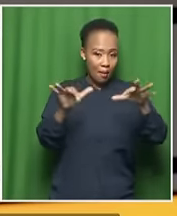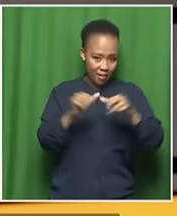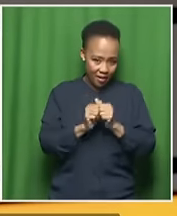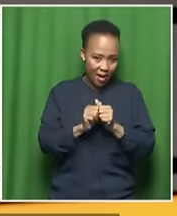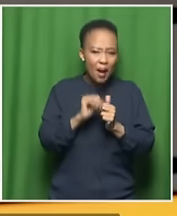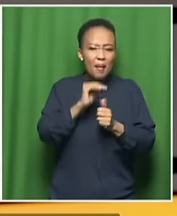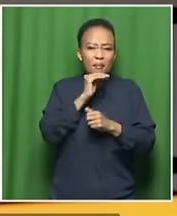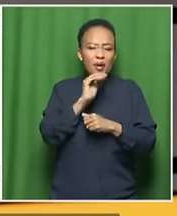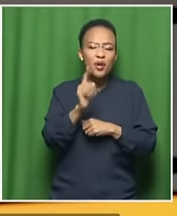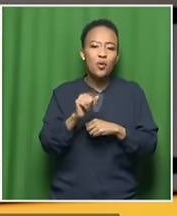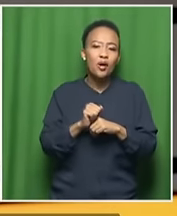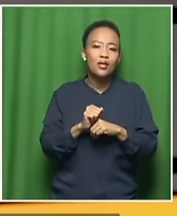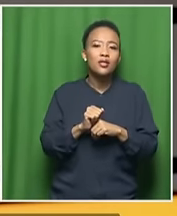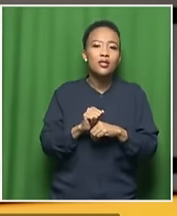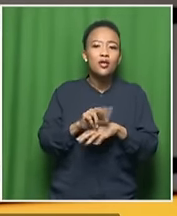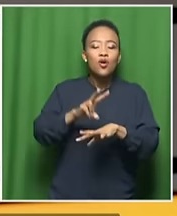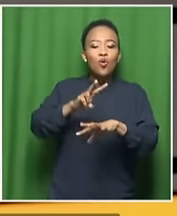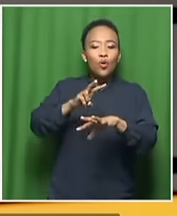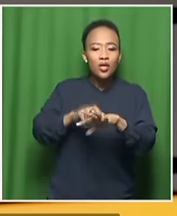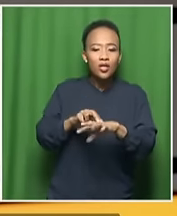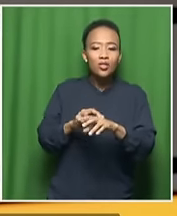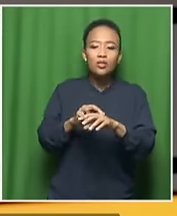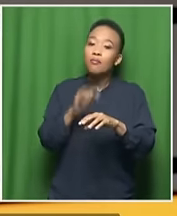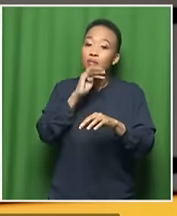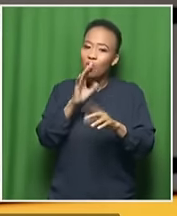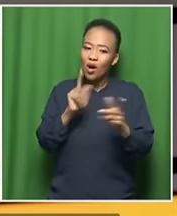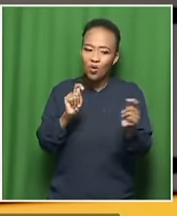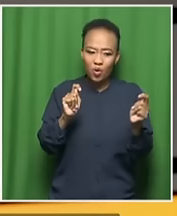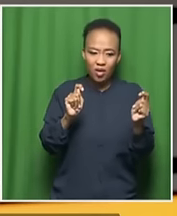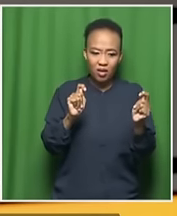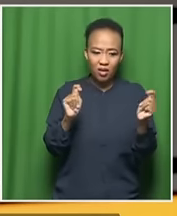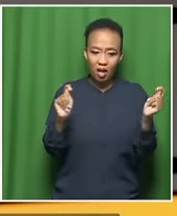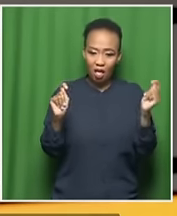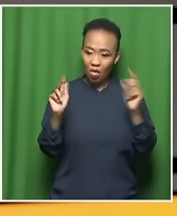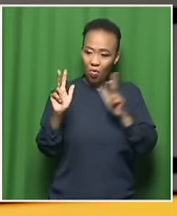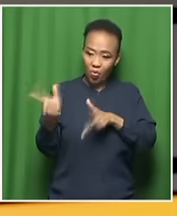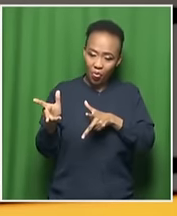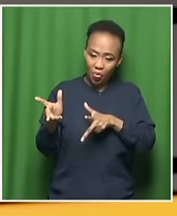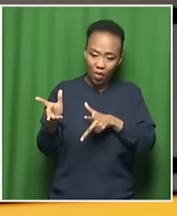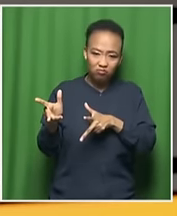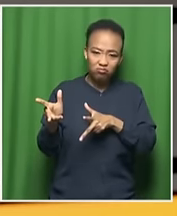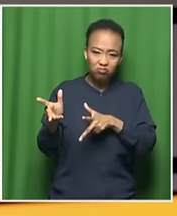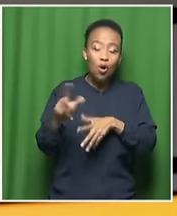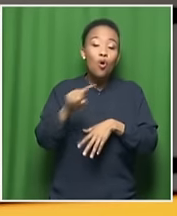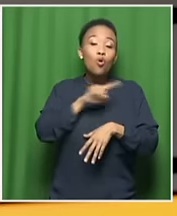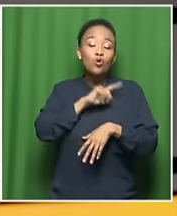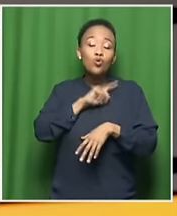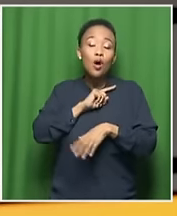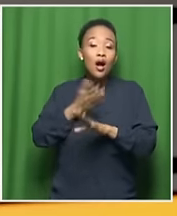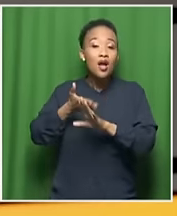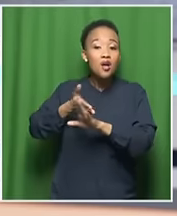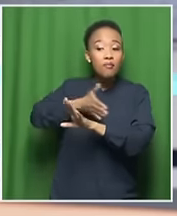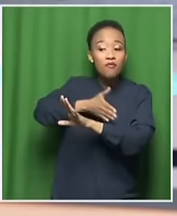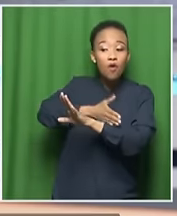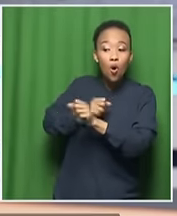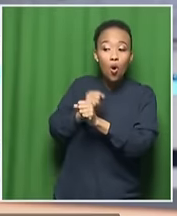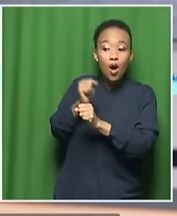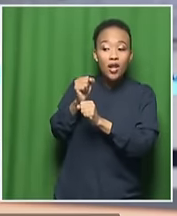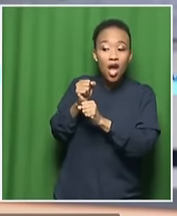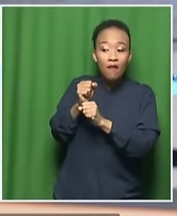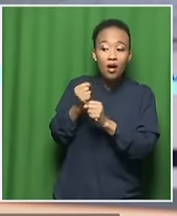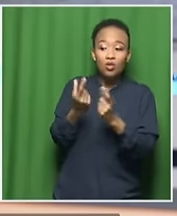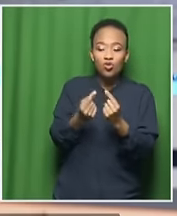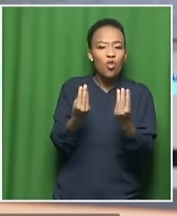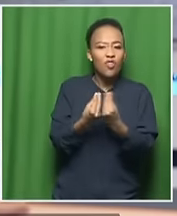mean that we now just sweep past it because it's 30 years later, it didn't quite do what it set out to do?